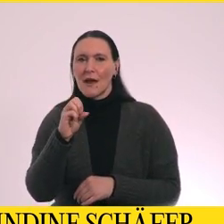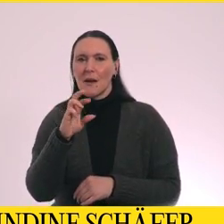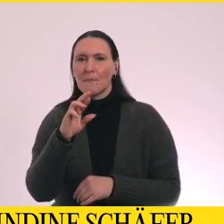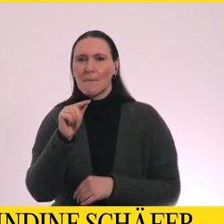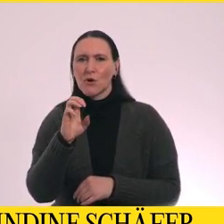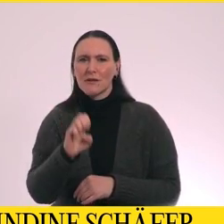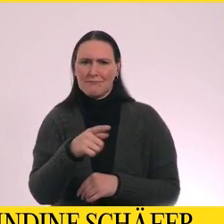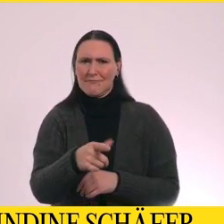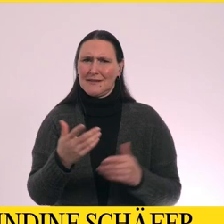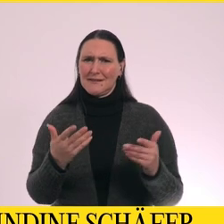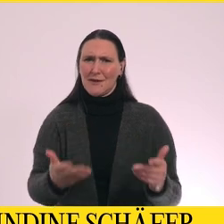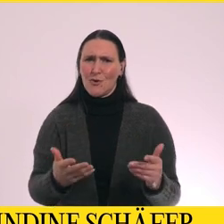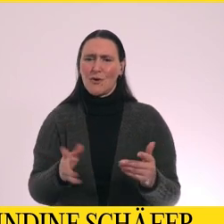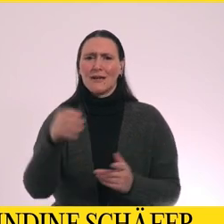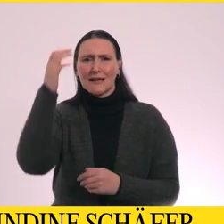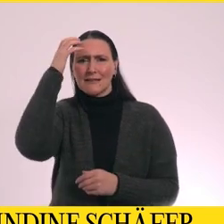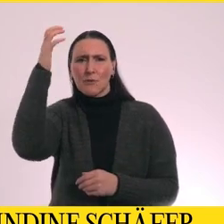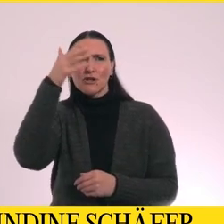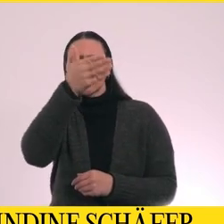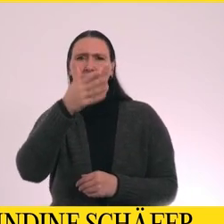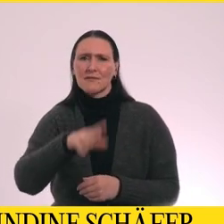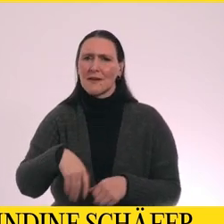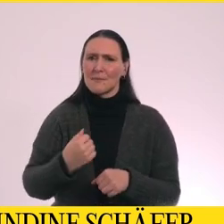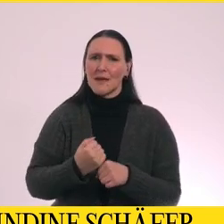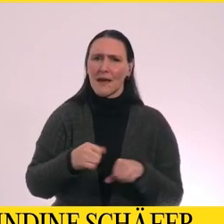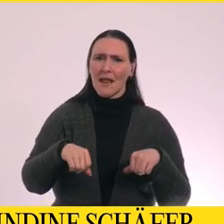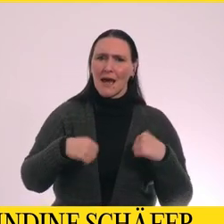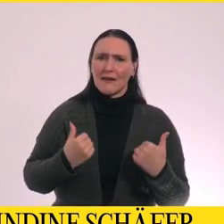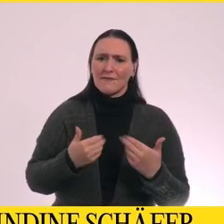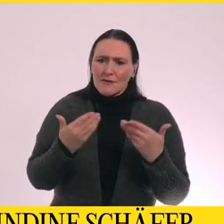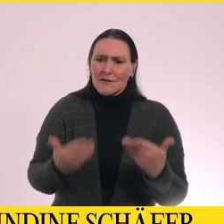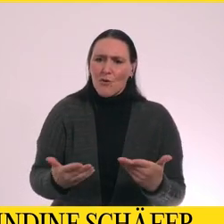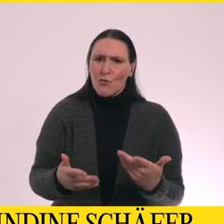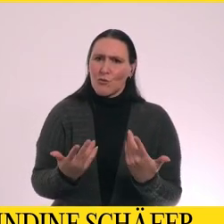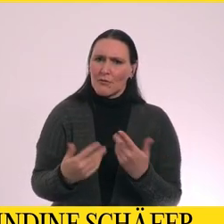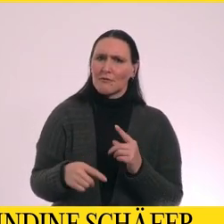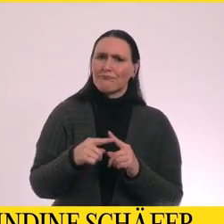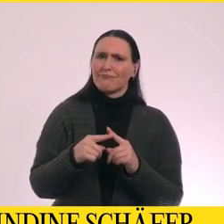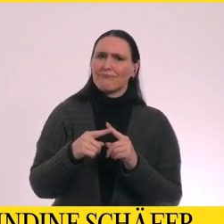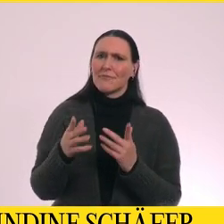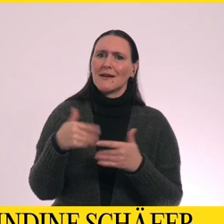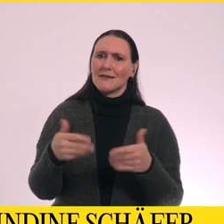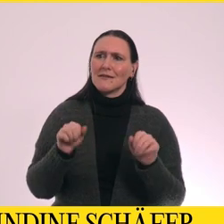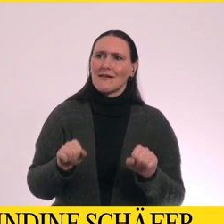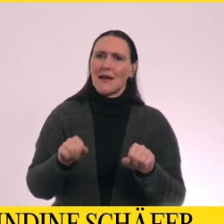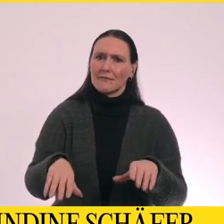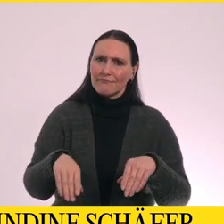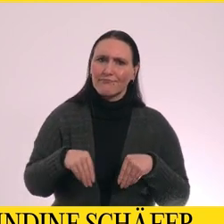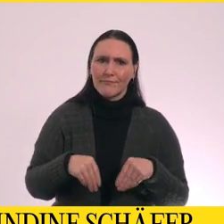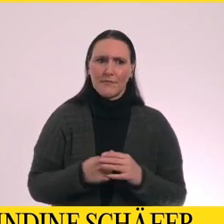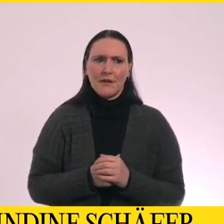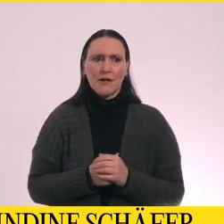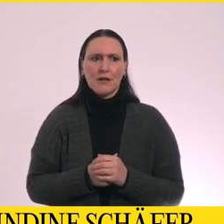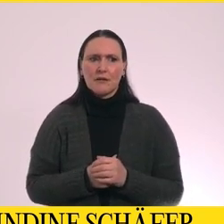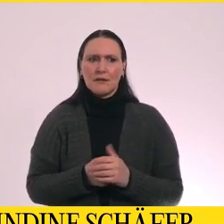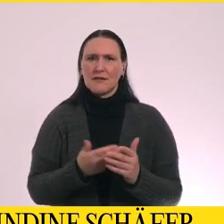the politicians. So it was also a great debate, a public debate, speaking about killing them